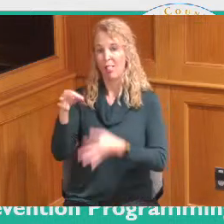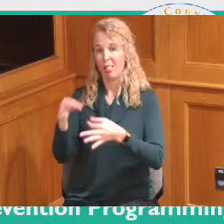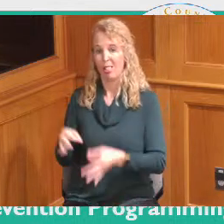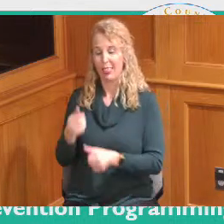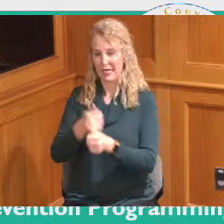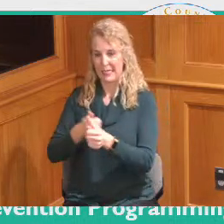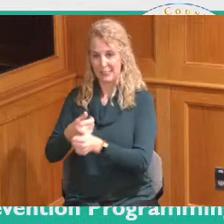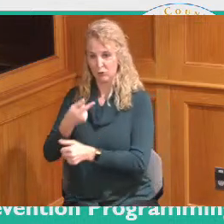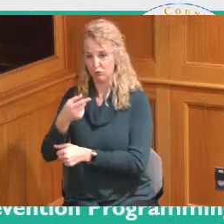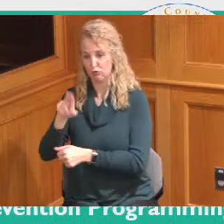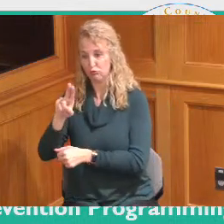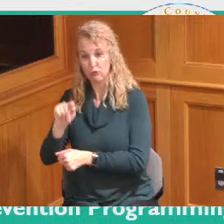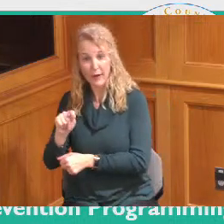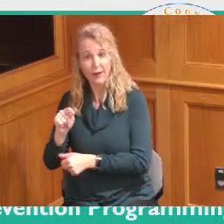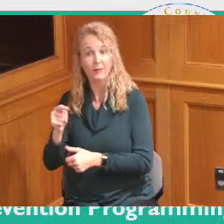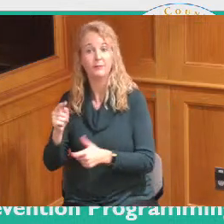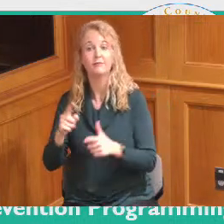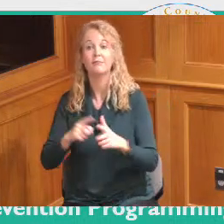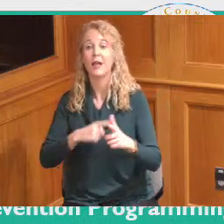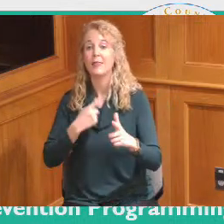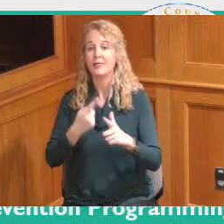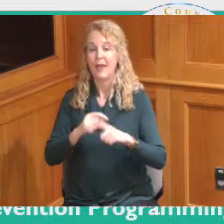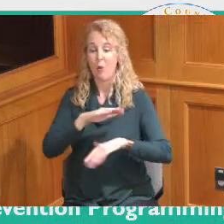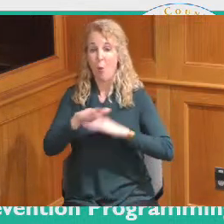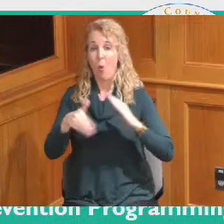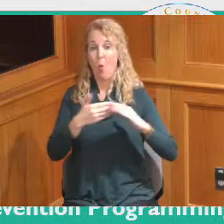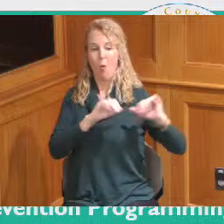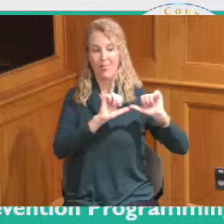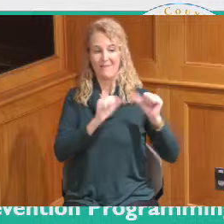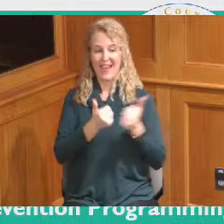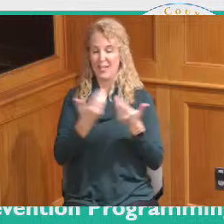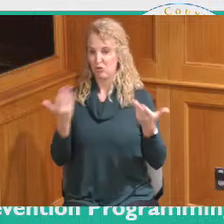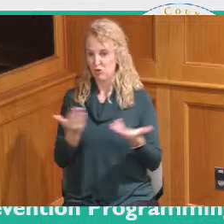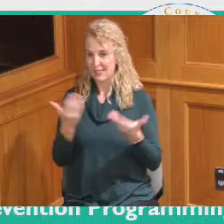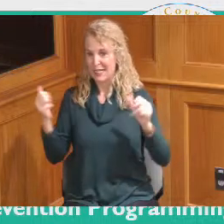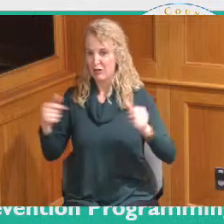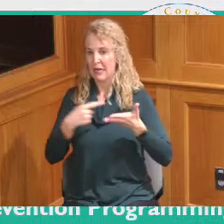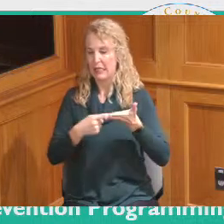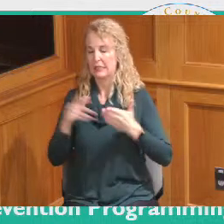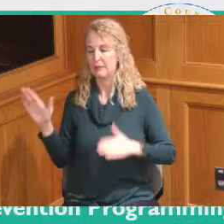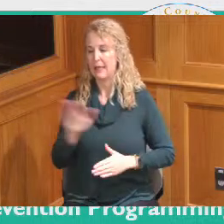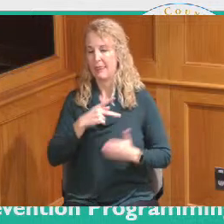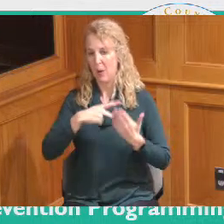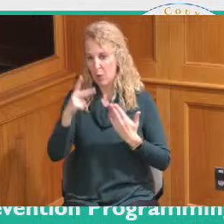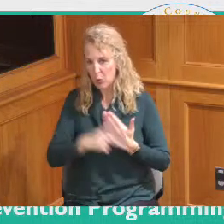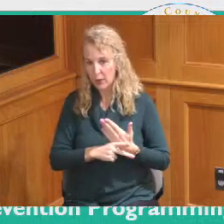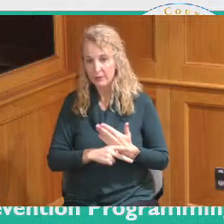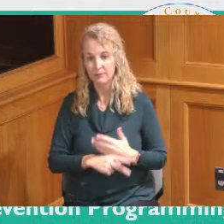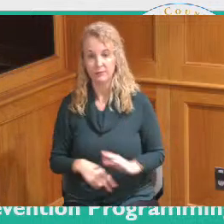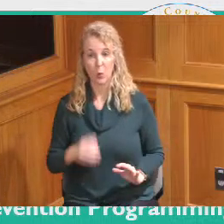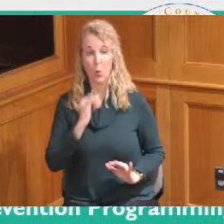grants, as well as invite the agencies that are all here just to speak a little bit about their programs. Well,